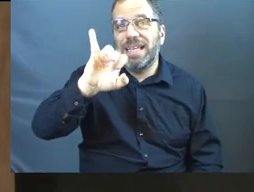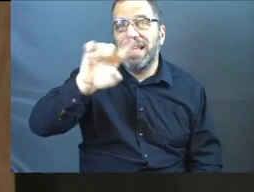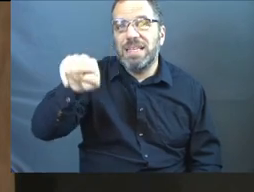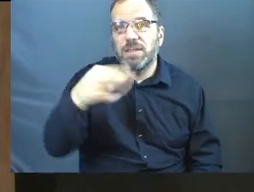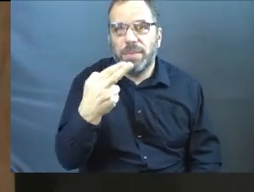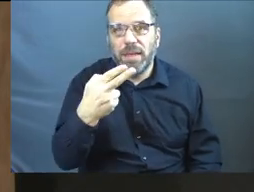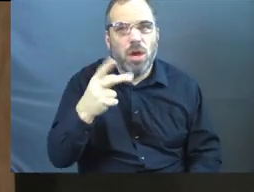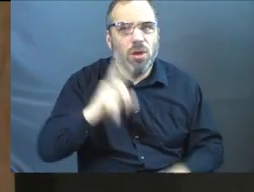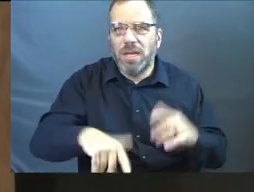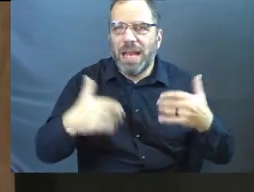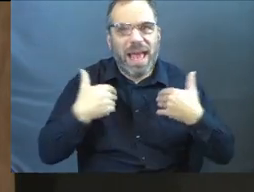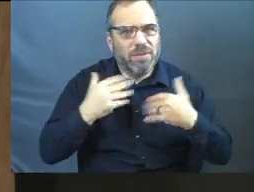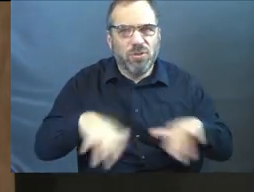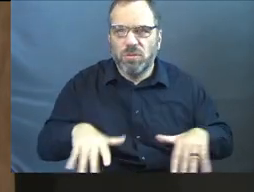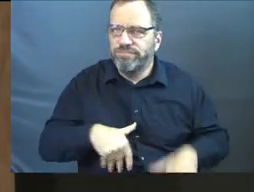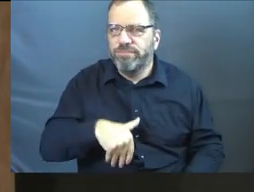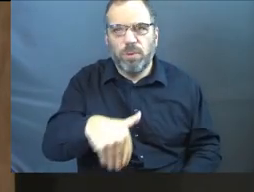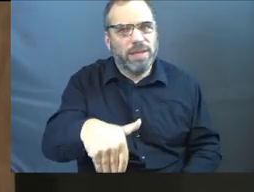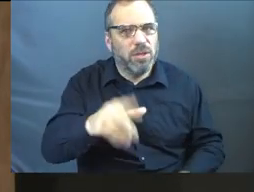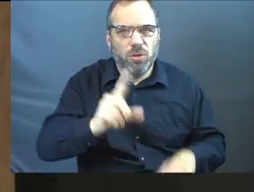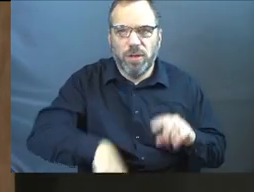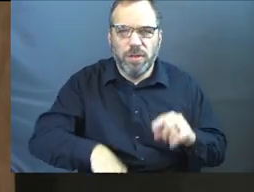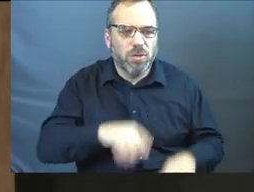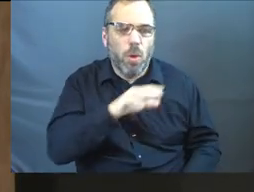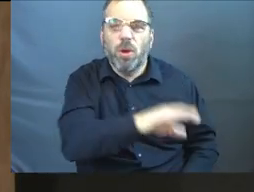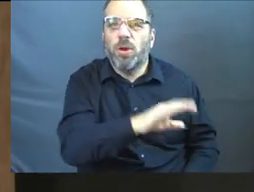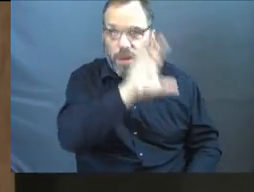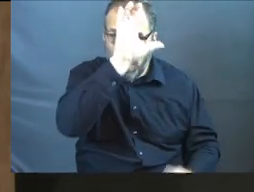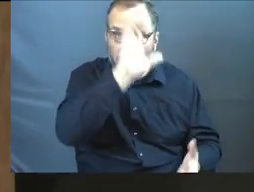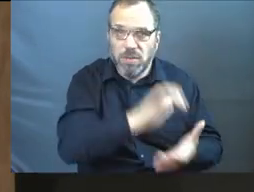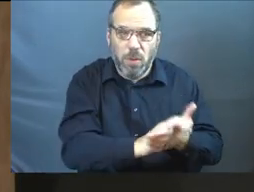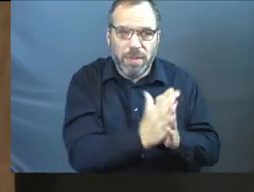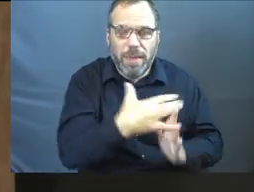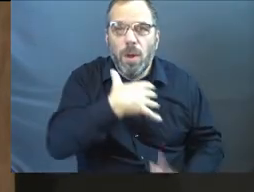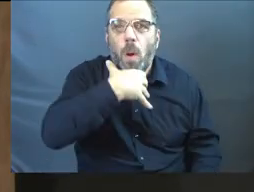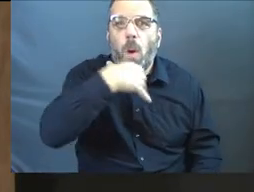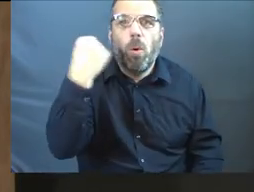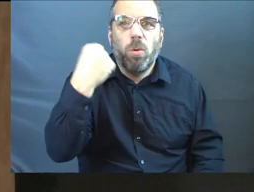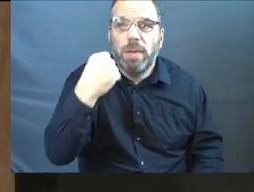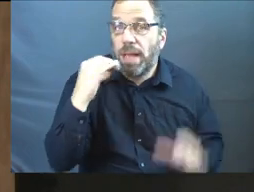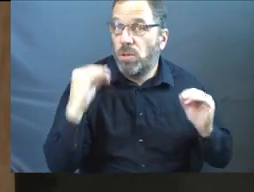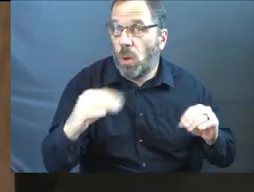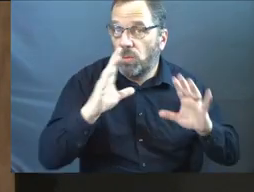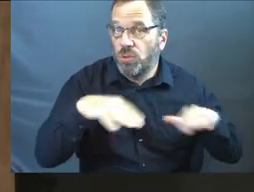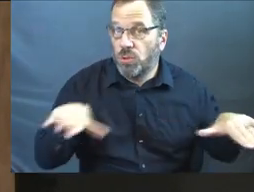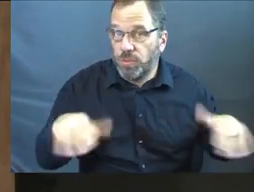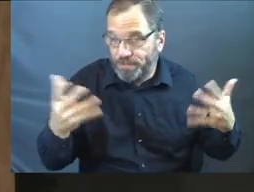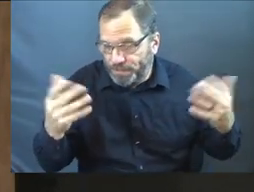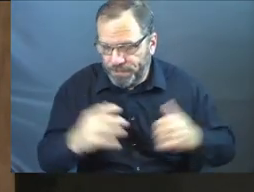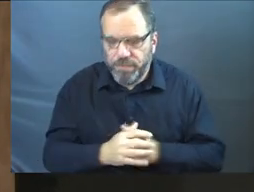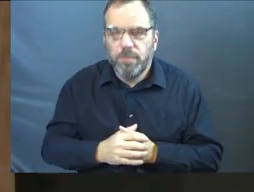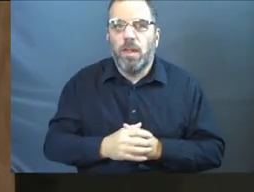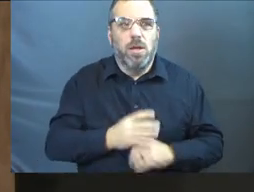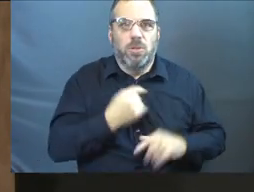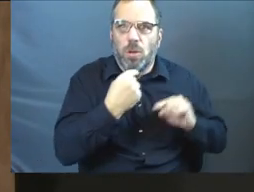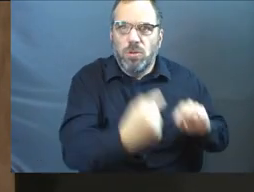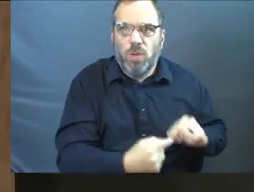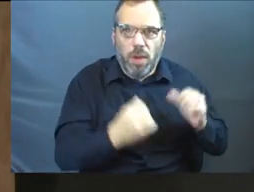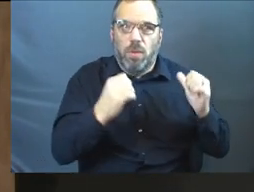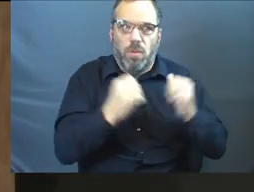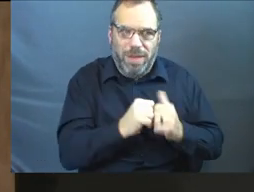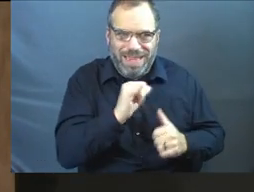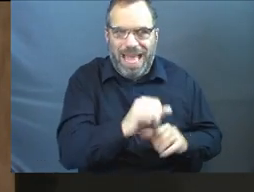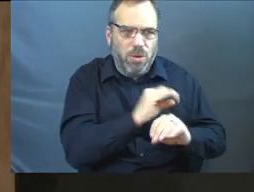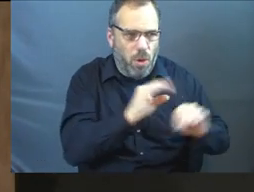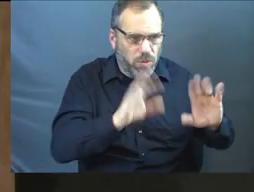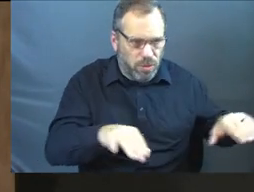have children, and the scripture says, and so her and Zach were getting older and didn't have any kids. So they were struggling and dealing with